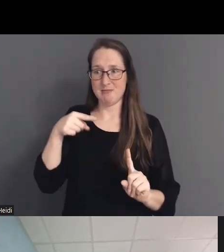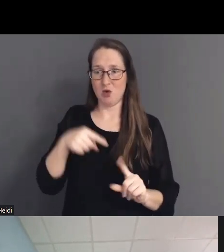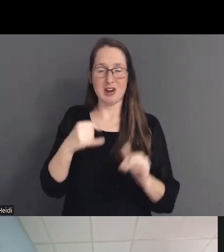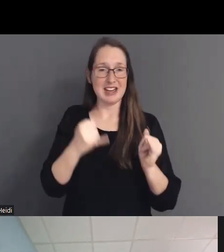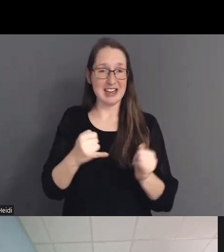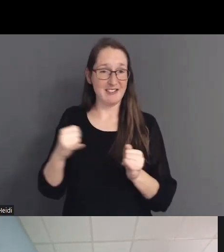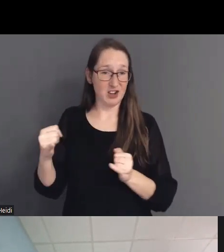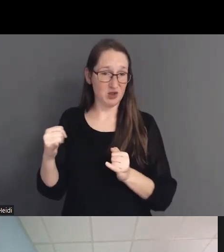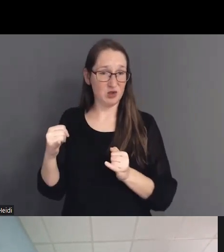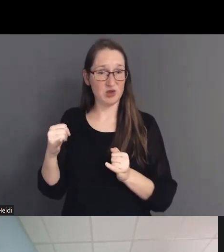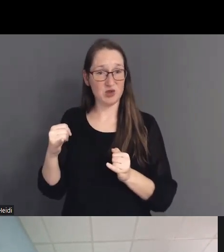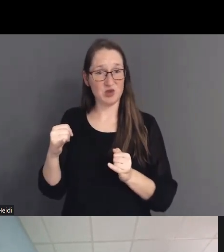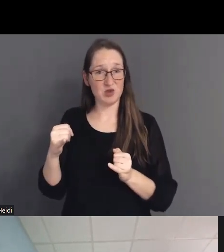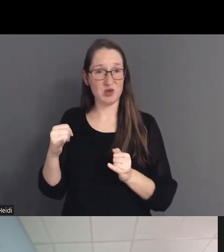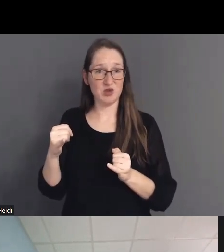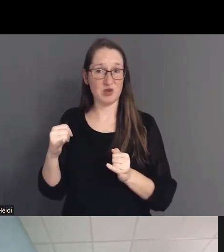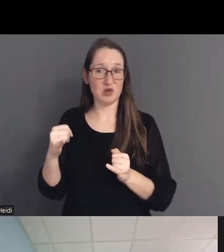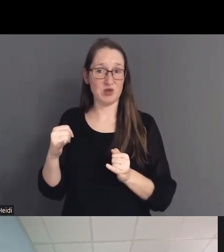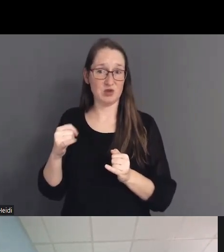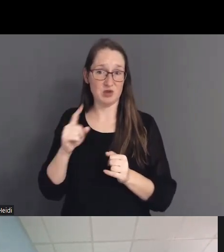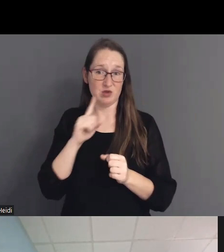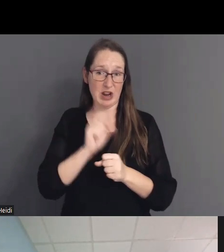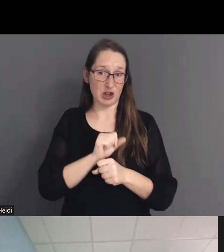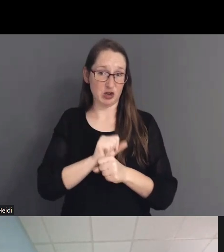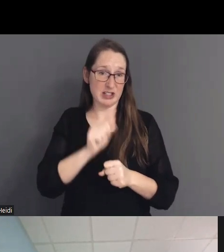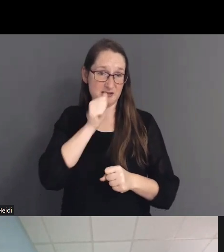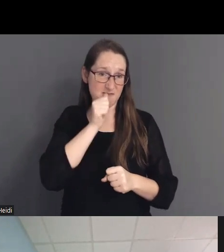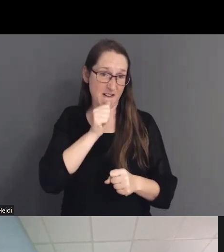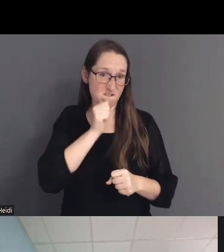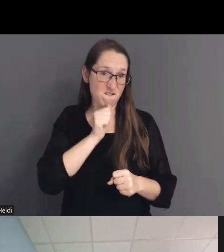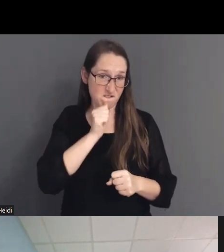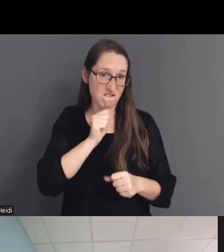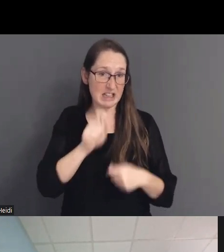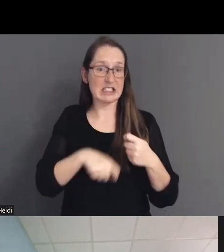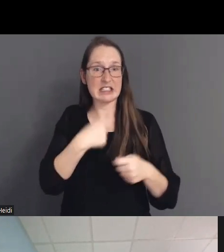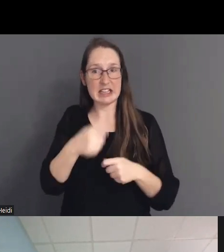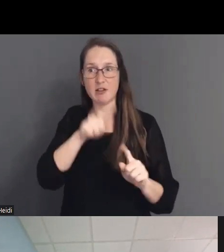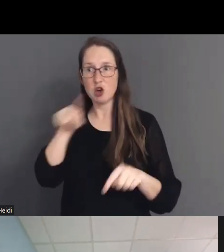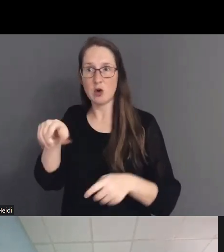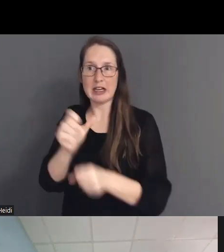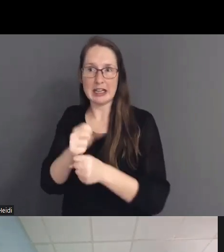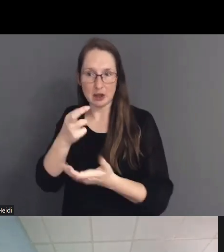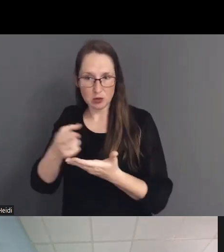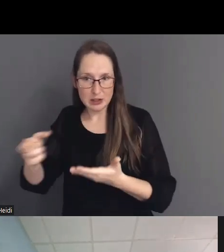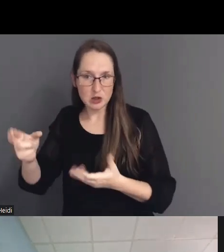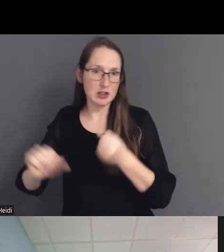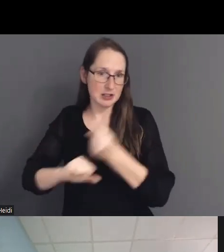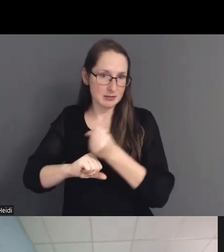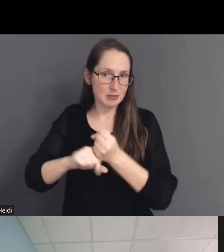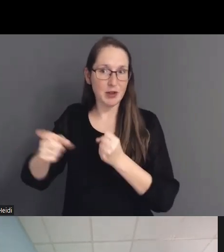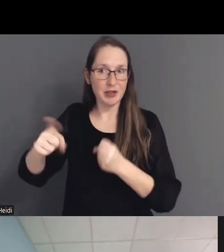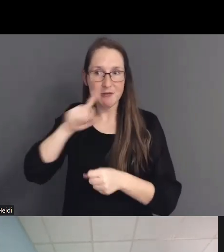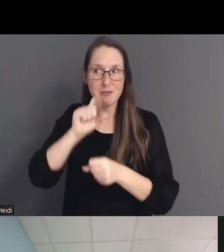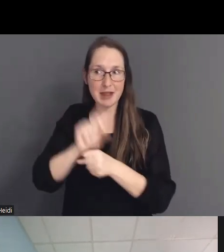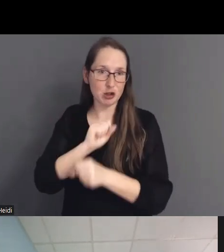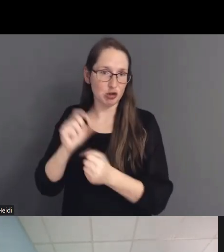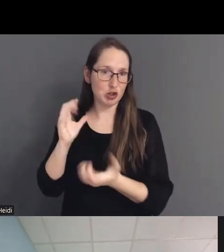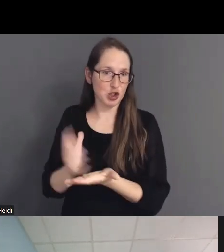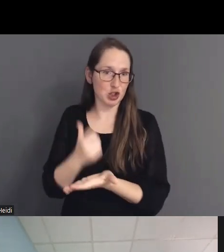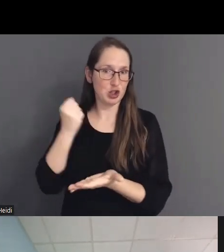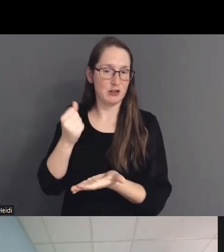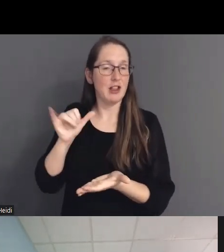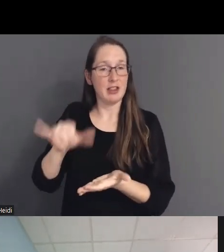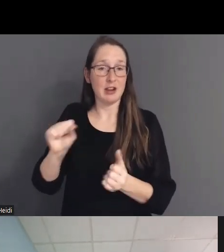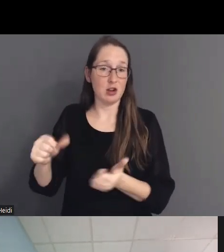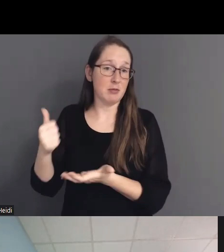are actually suffering rather than going and getting the resources and supports that they actually deserve and that can